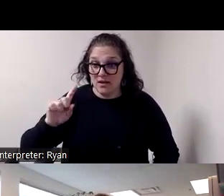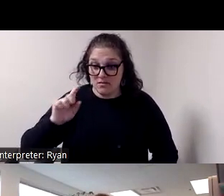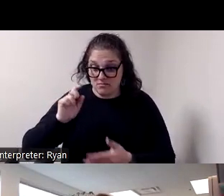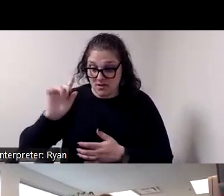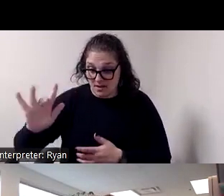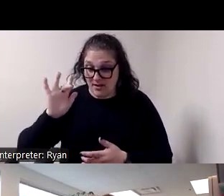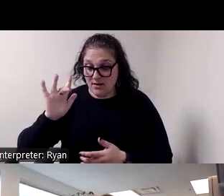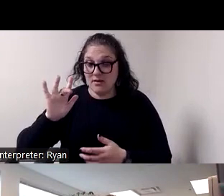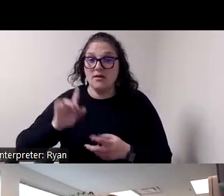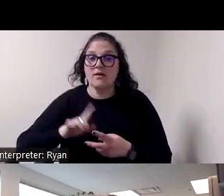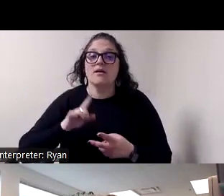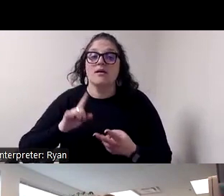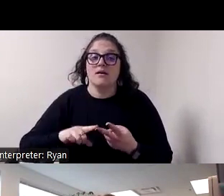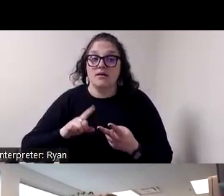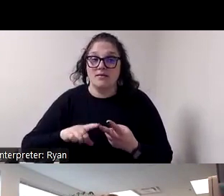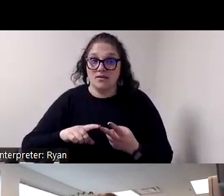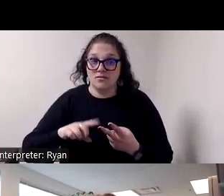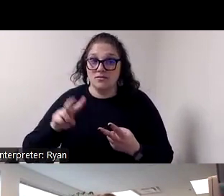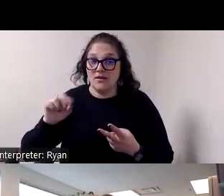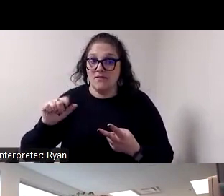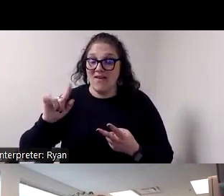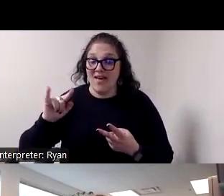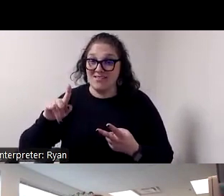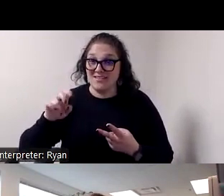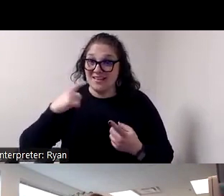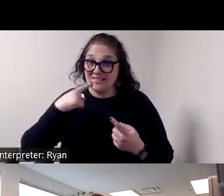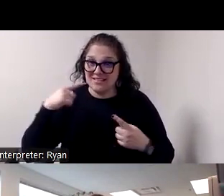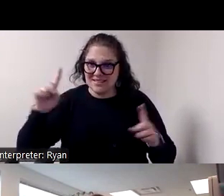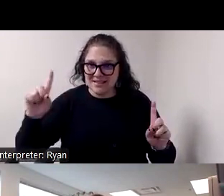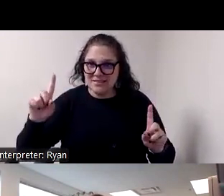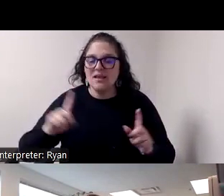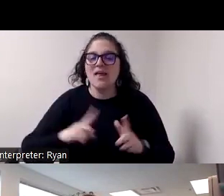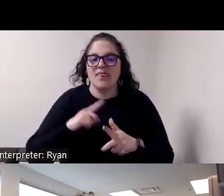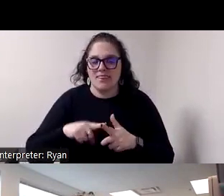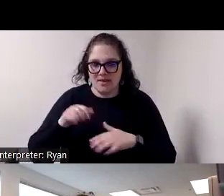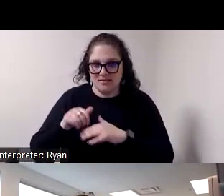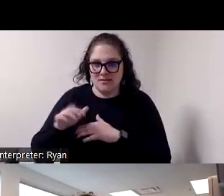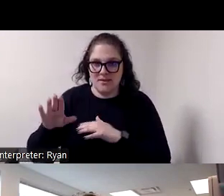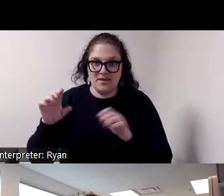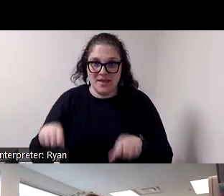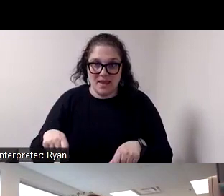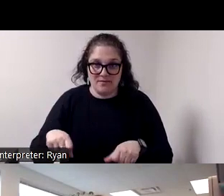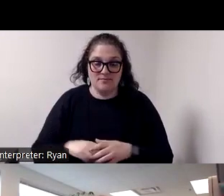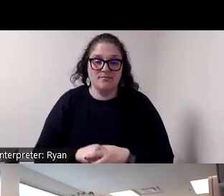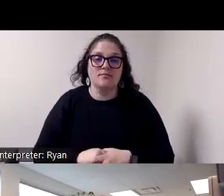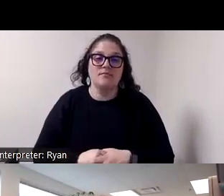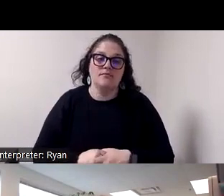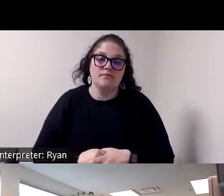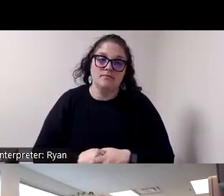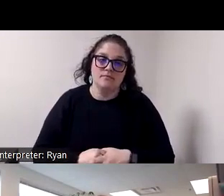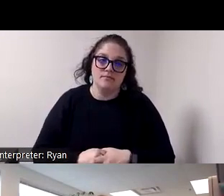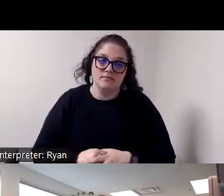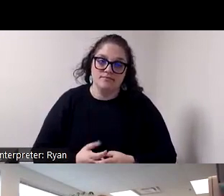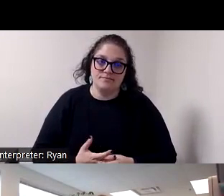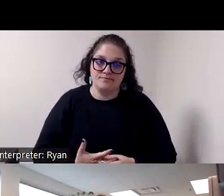think about it, and it'll say it's validated successfully, and I can go ahead and submit it. Now, before I submit it, I